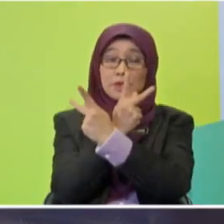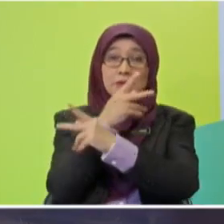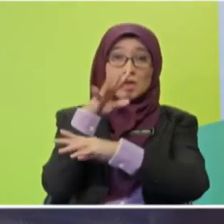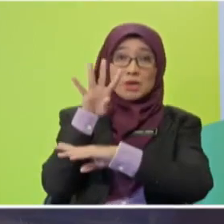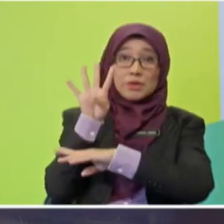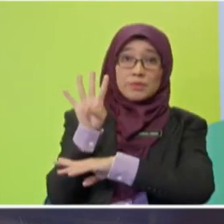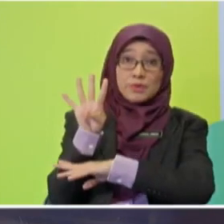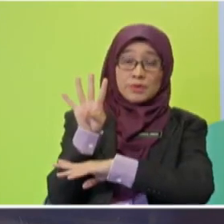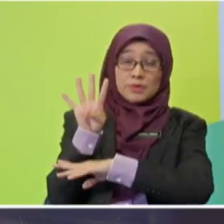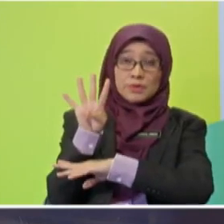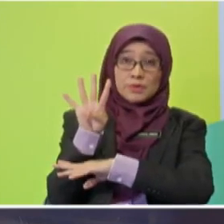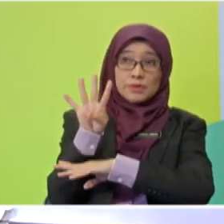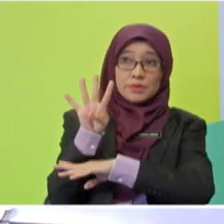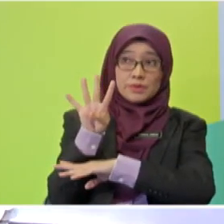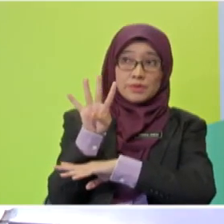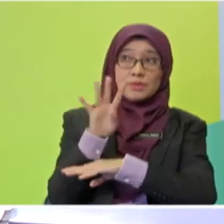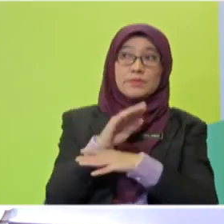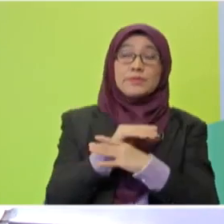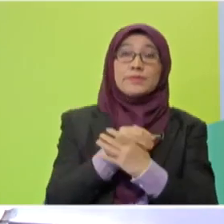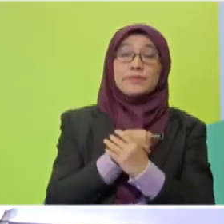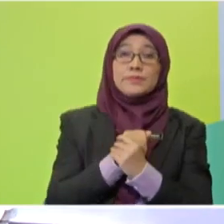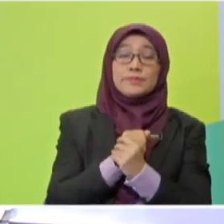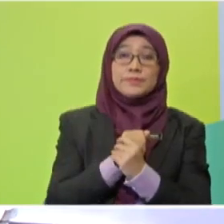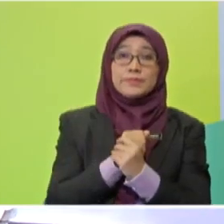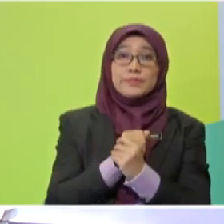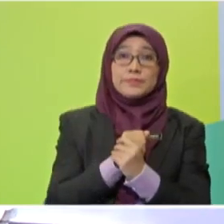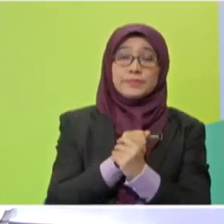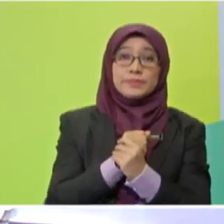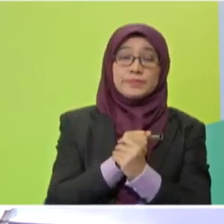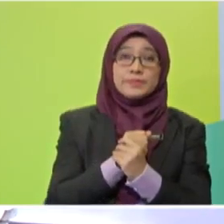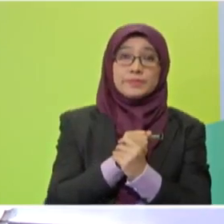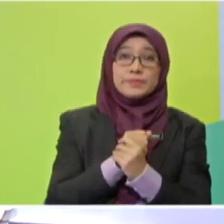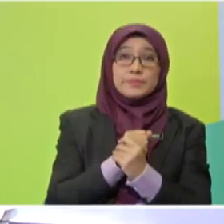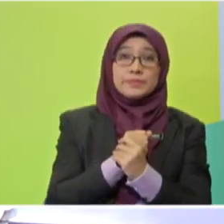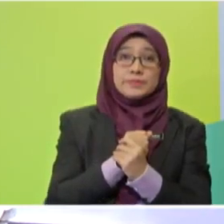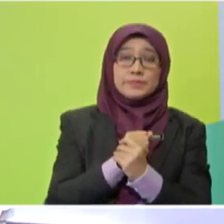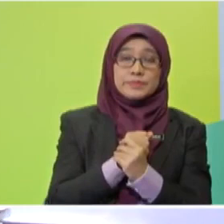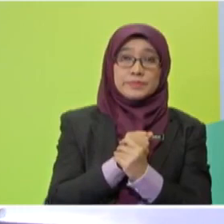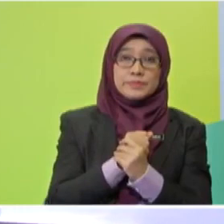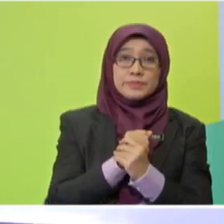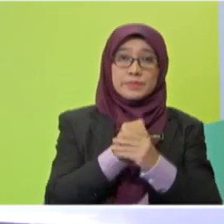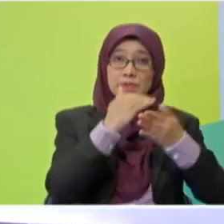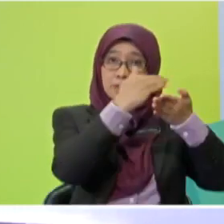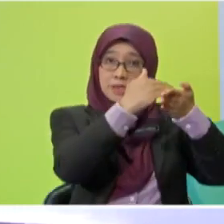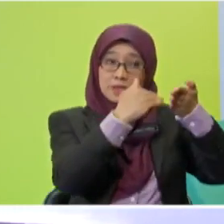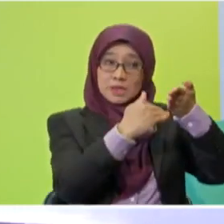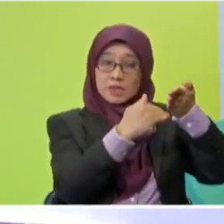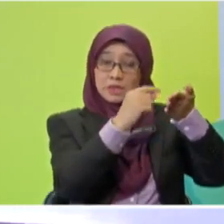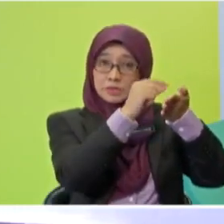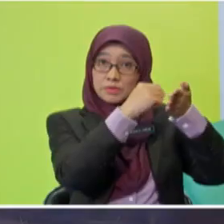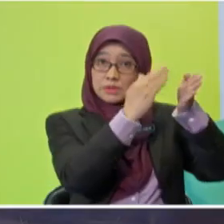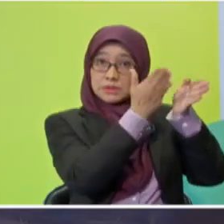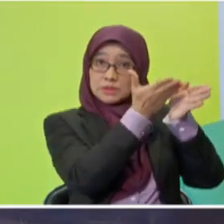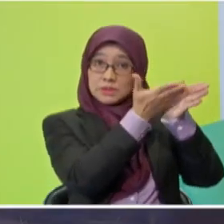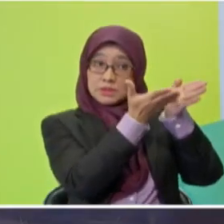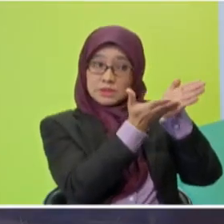Okay, 3.52 multiplied by 4. As what I explained just now. Okay, we stack down the number. Okay,